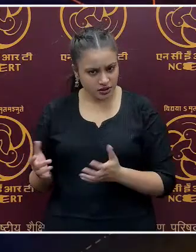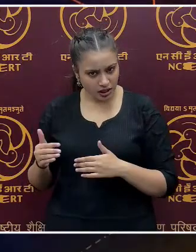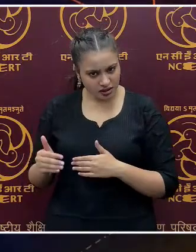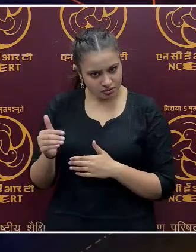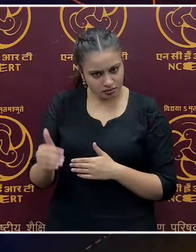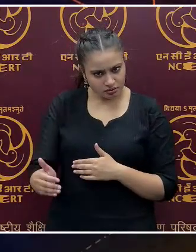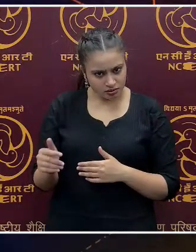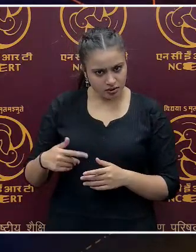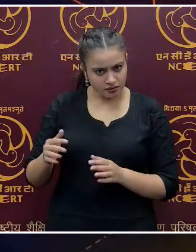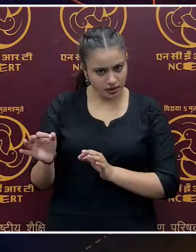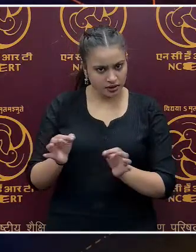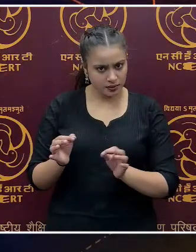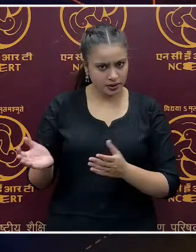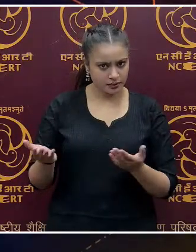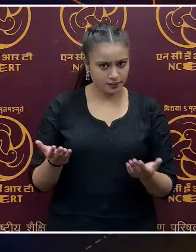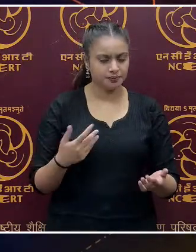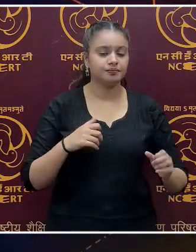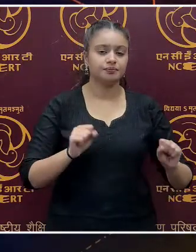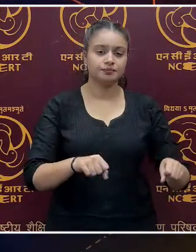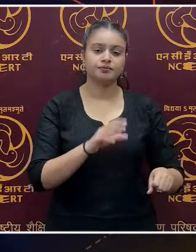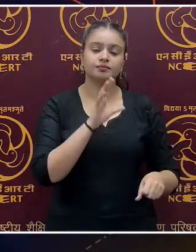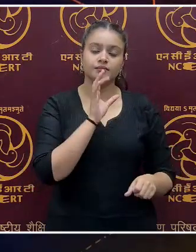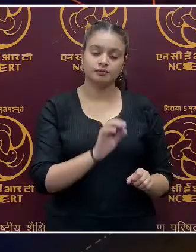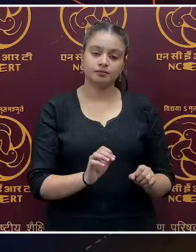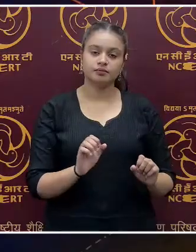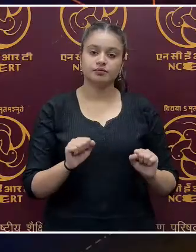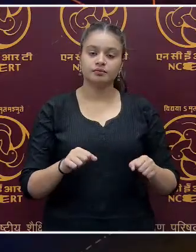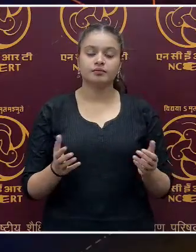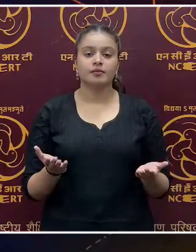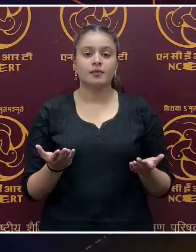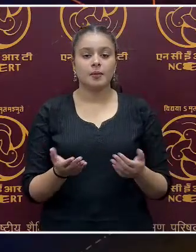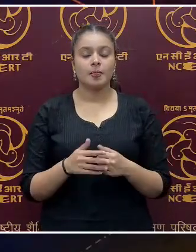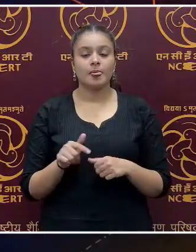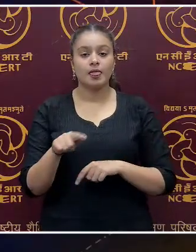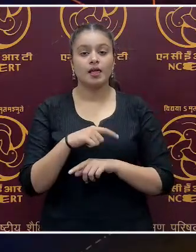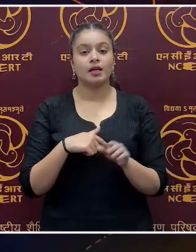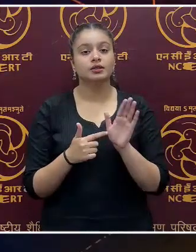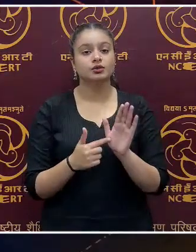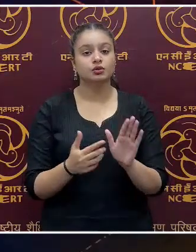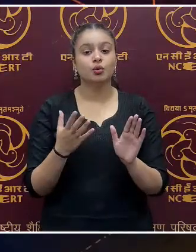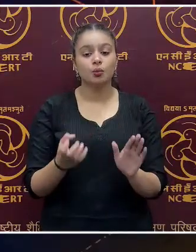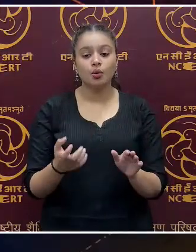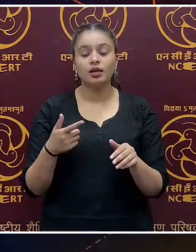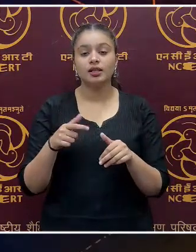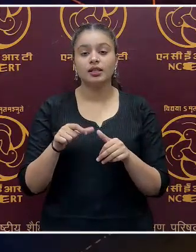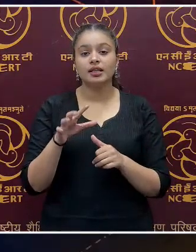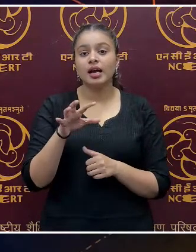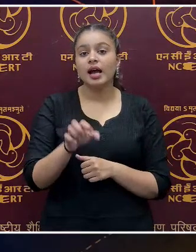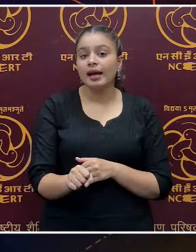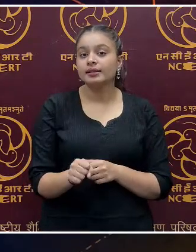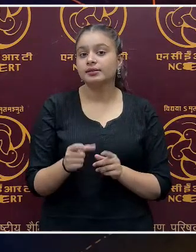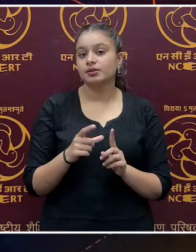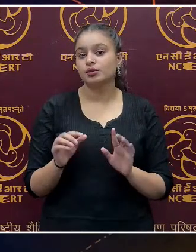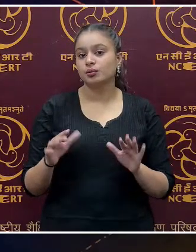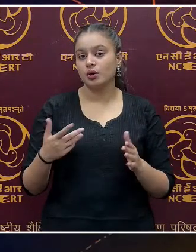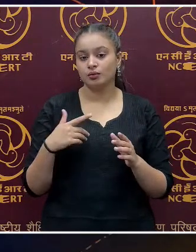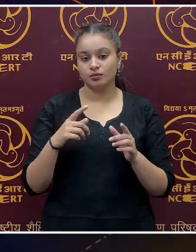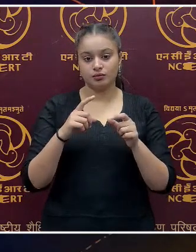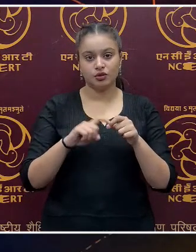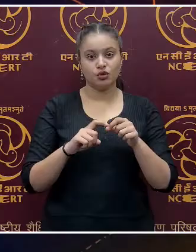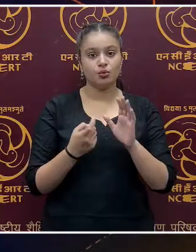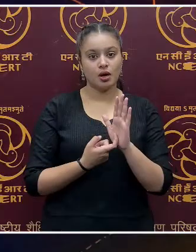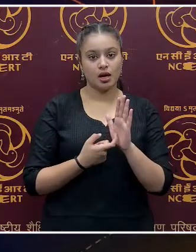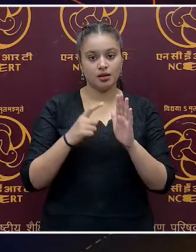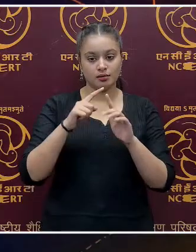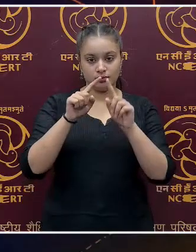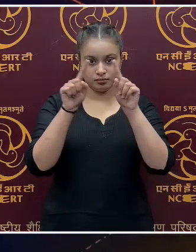the demonstration path, sir? Sure, ma'am. First, I would like to show how to navigate this QR code with the help